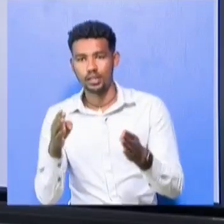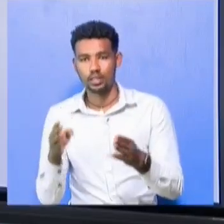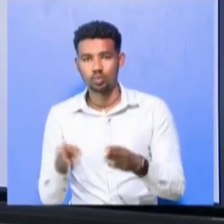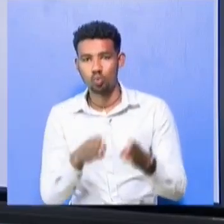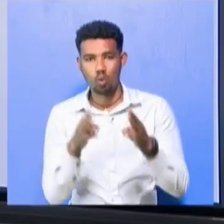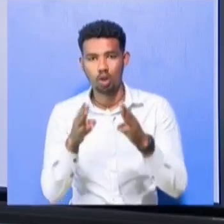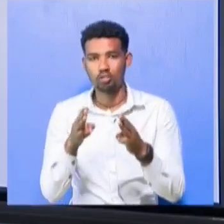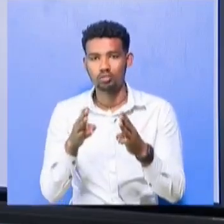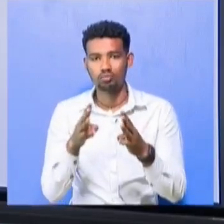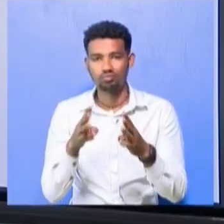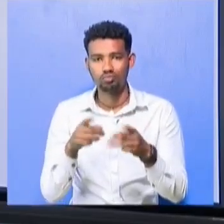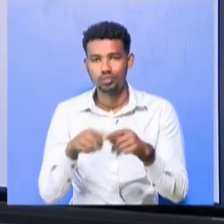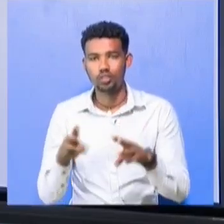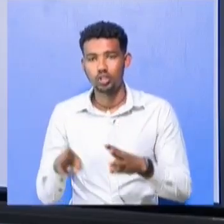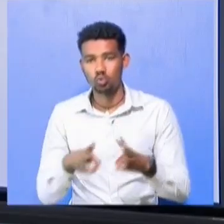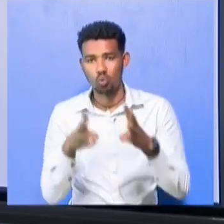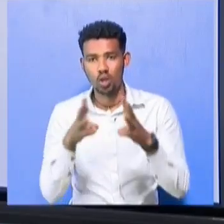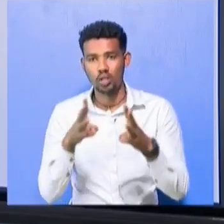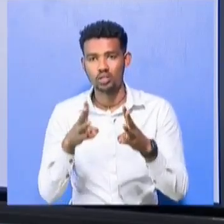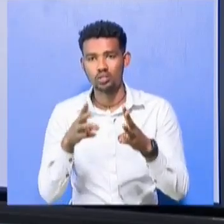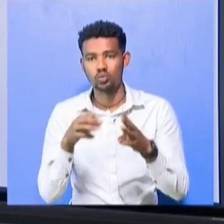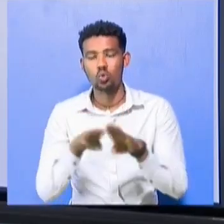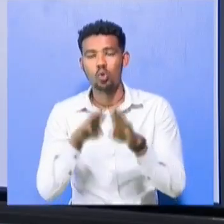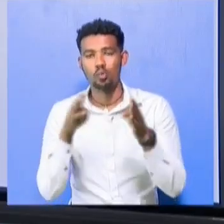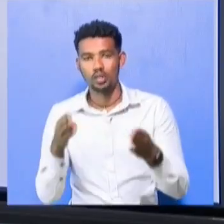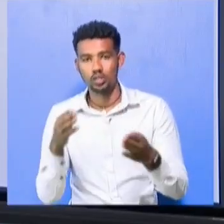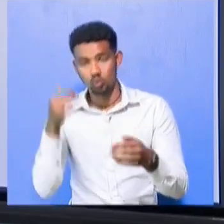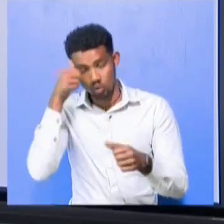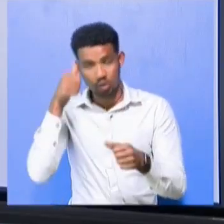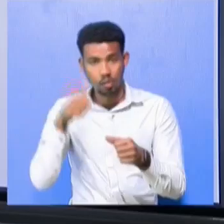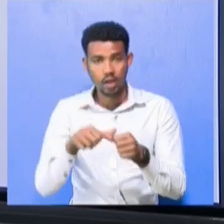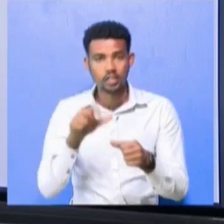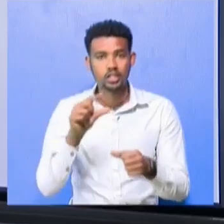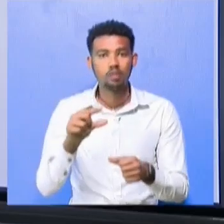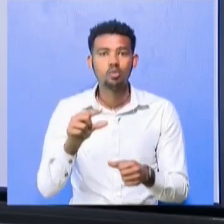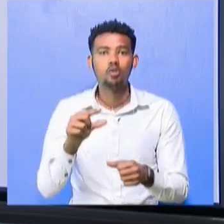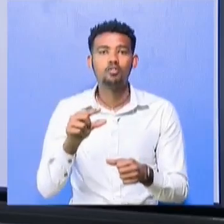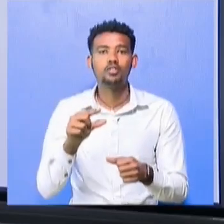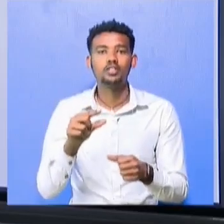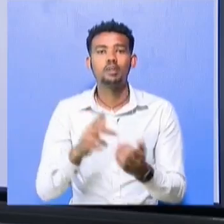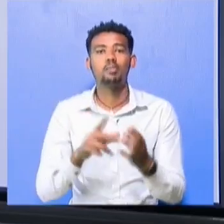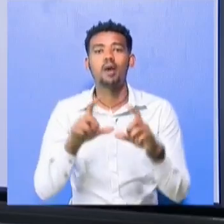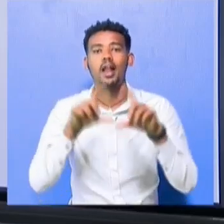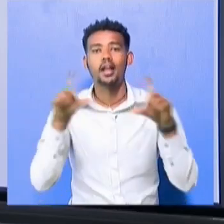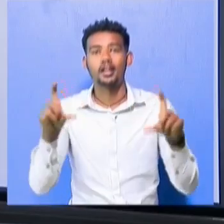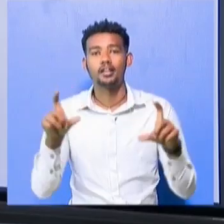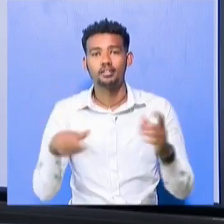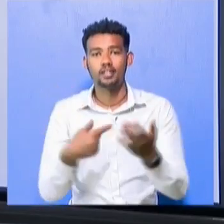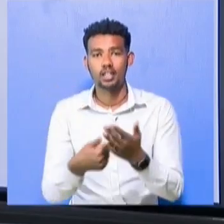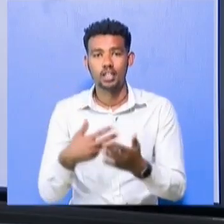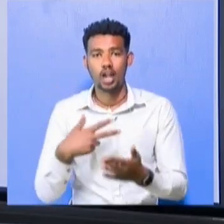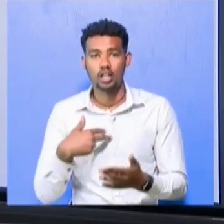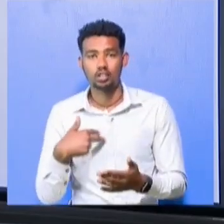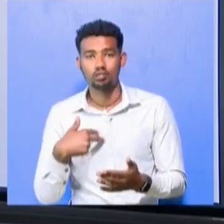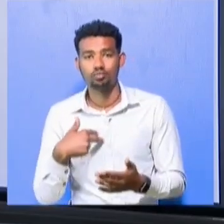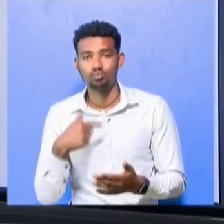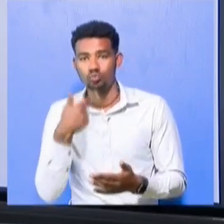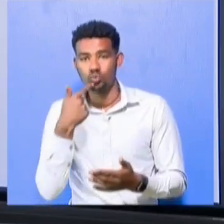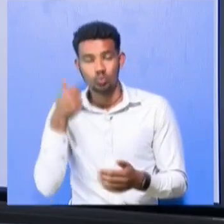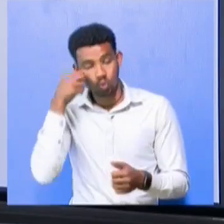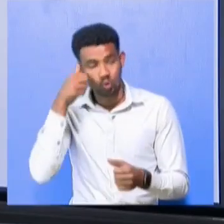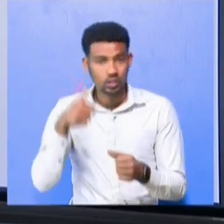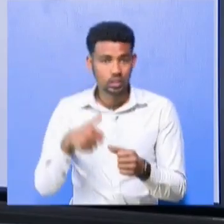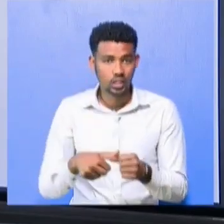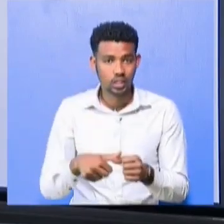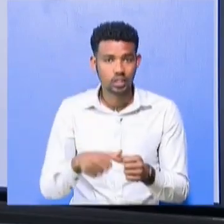in different ways. To remind you some of the paragraphs that has to be considered while you are writing